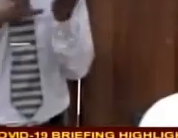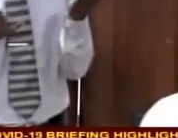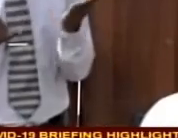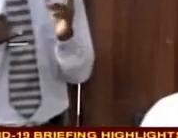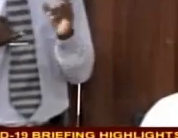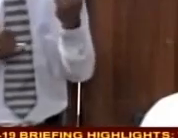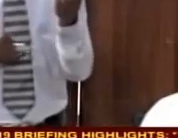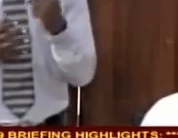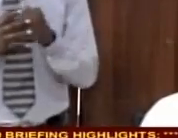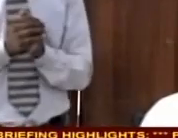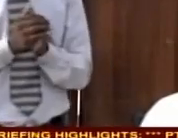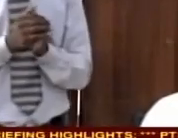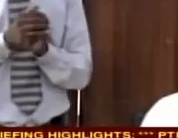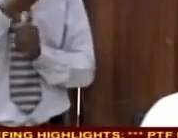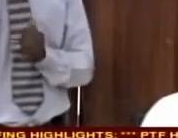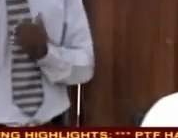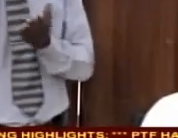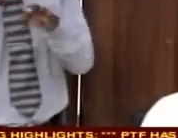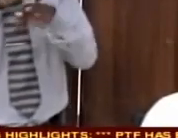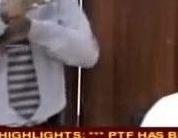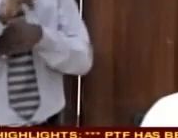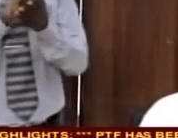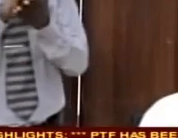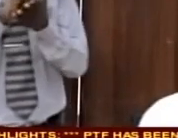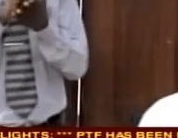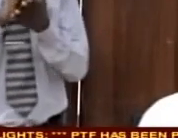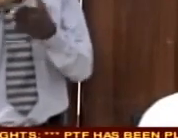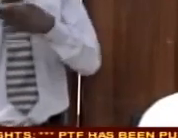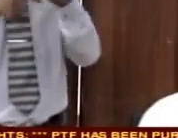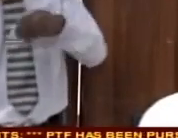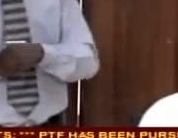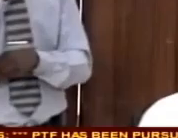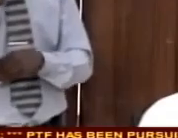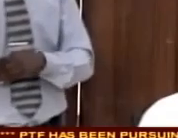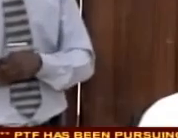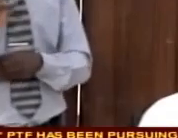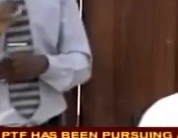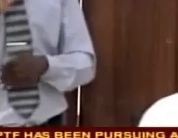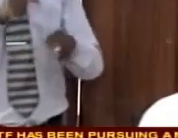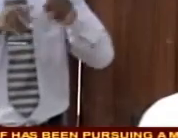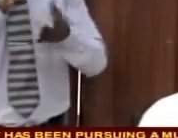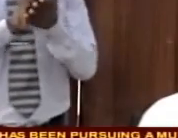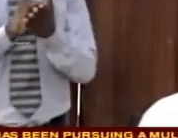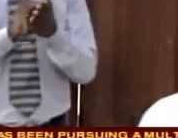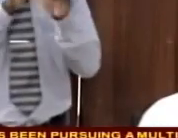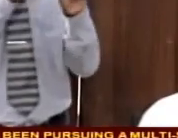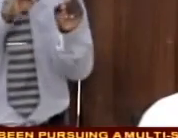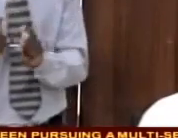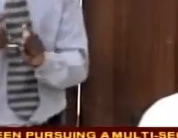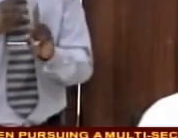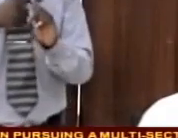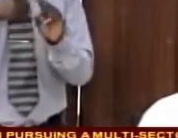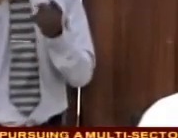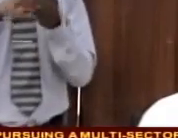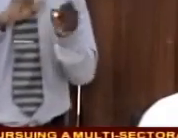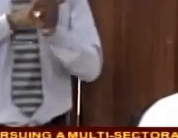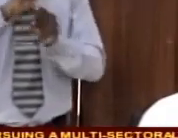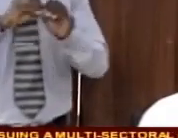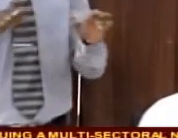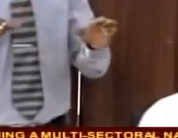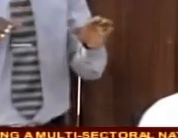Secondly, you said earlier that about 80% of people that tested positive to COVID-19